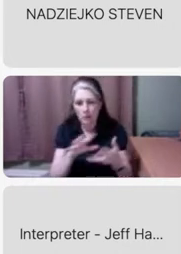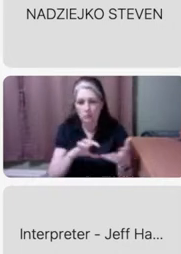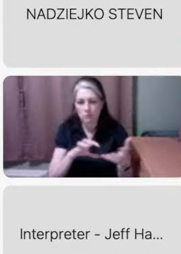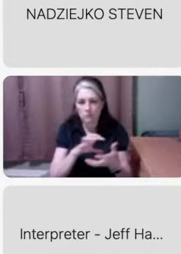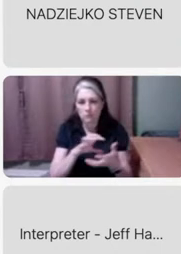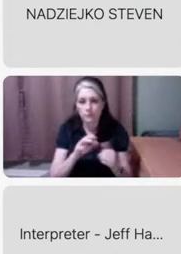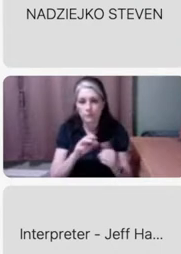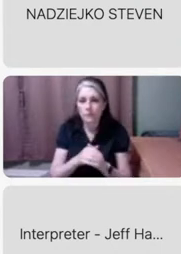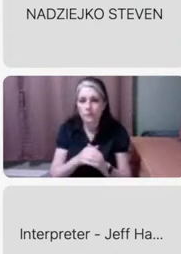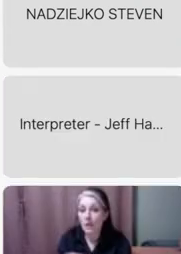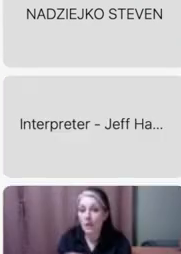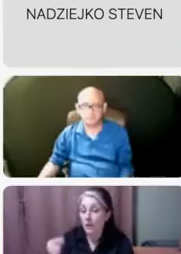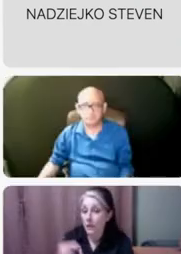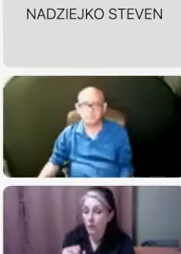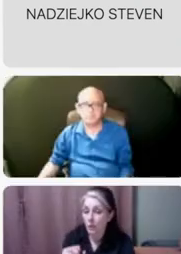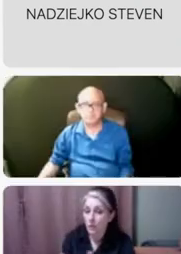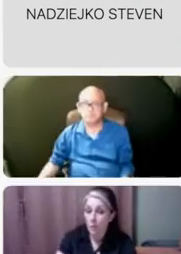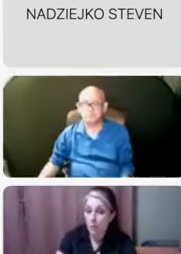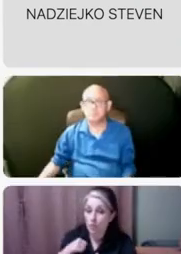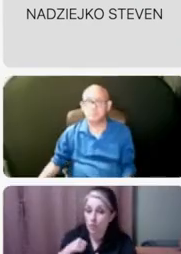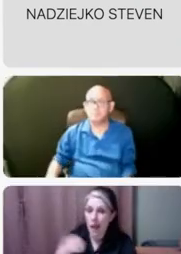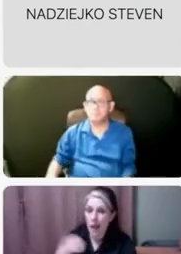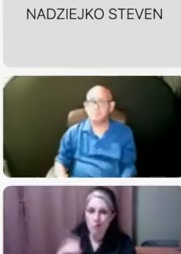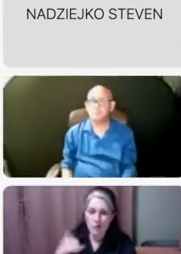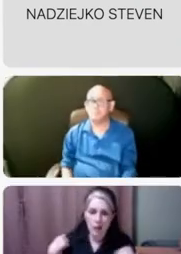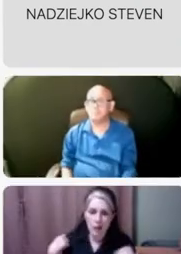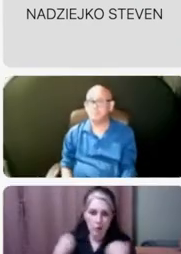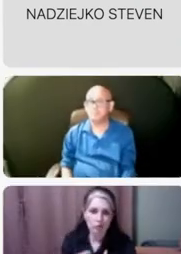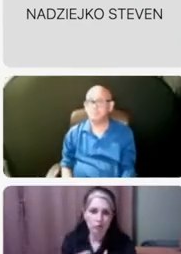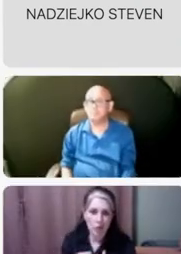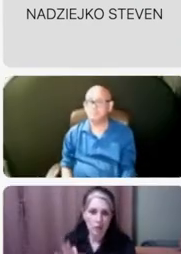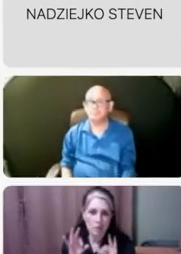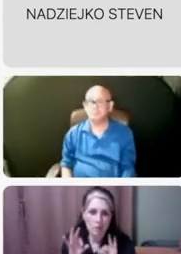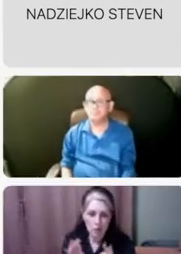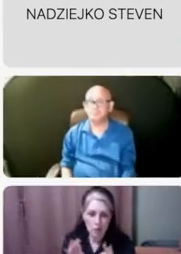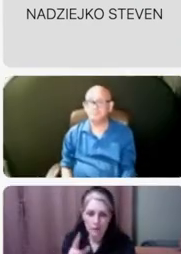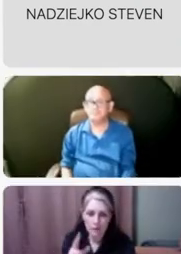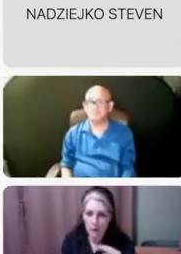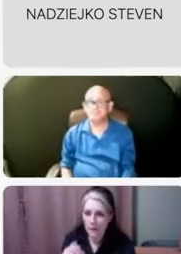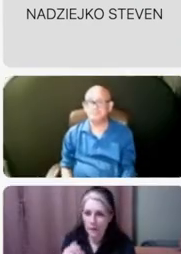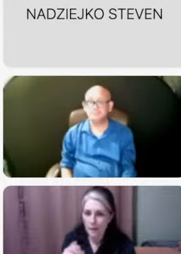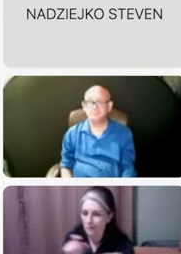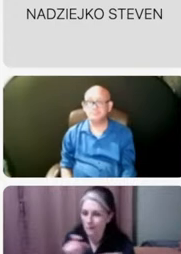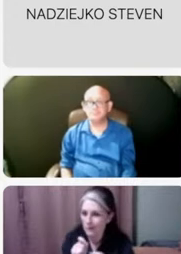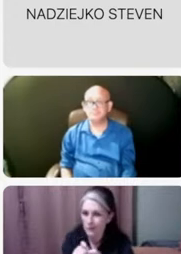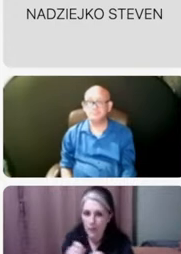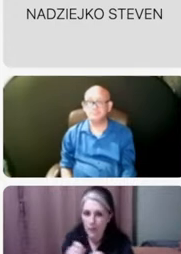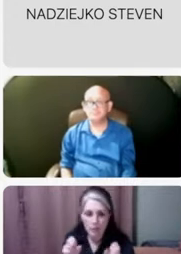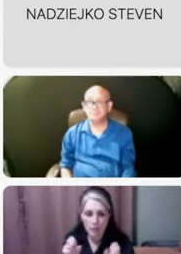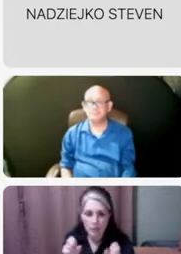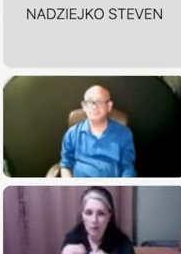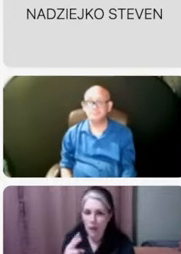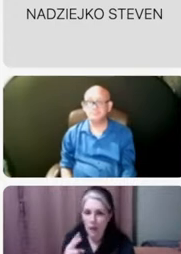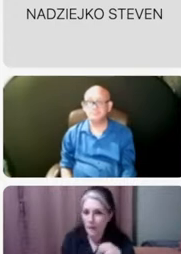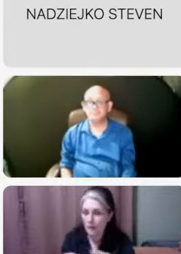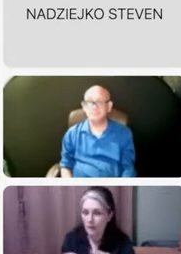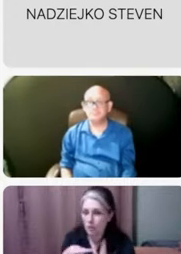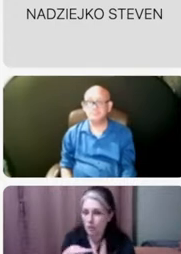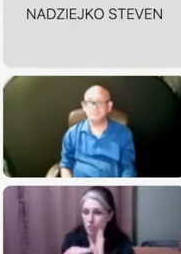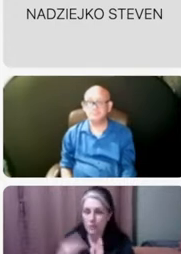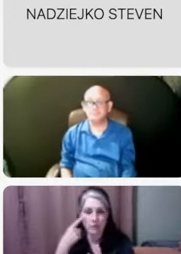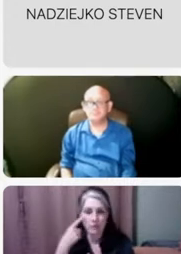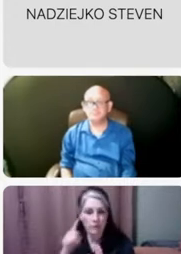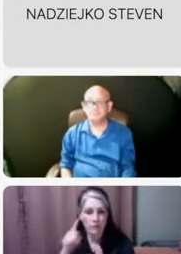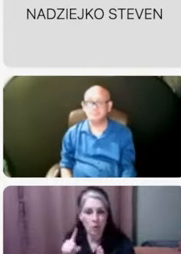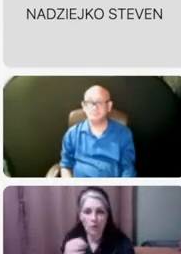cat right that's a that's the perfect perfect building exactly perfect opportunity and what that building represents for the for that campus and the